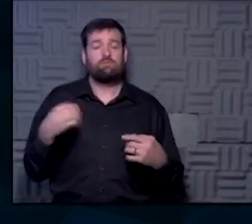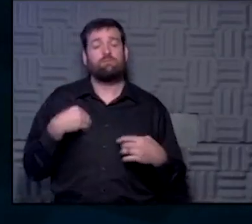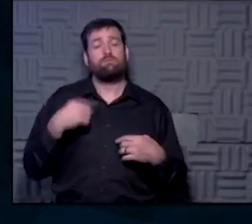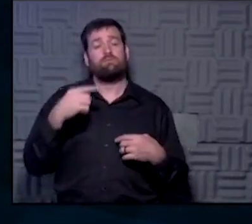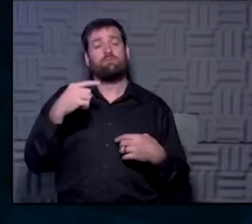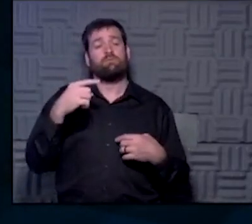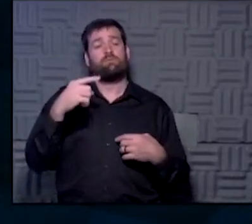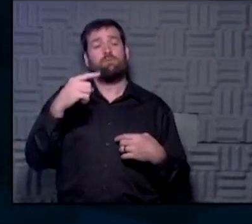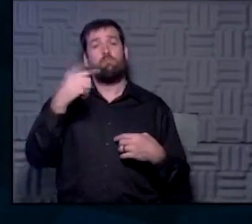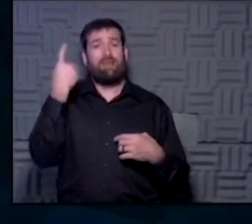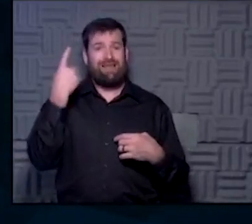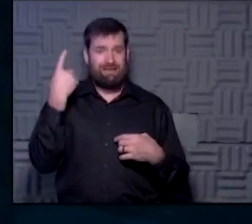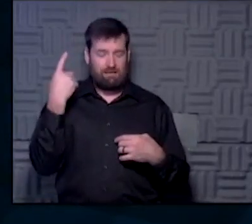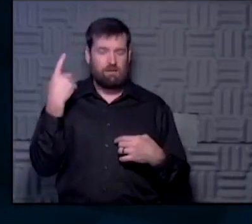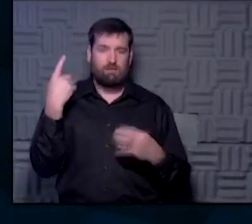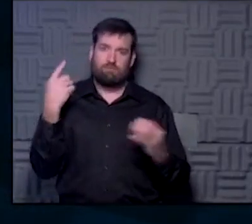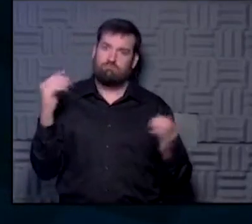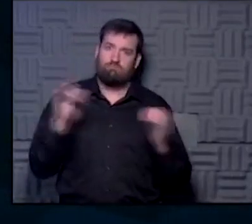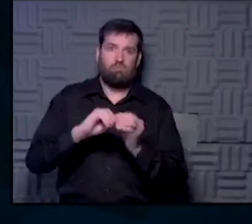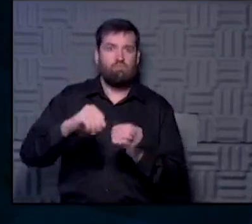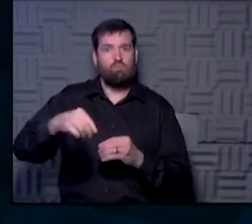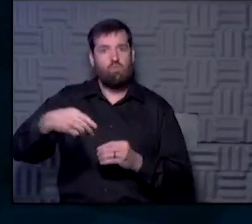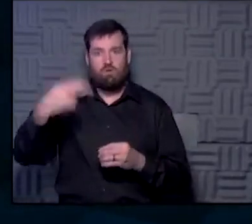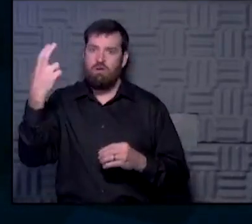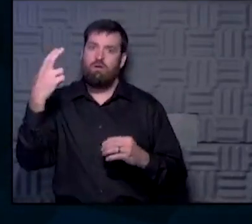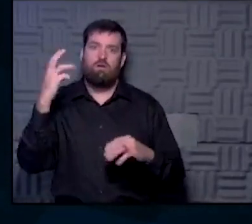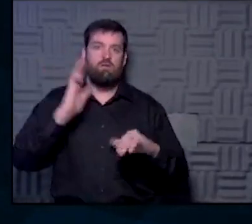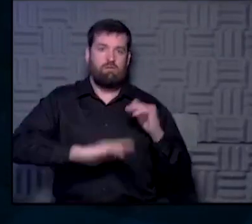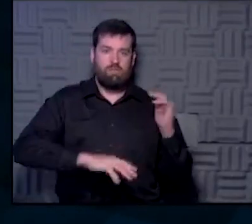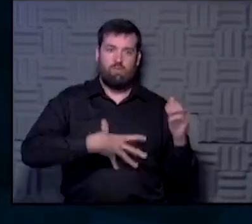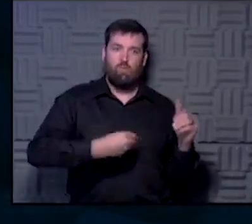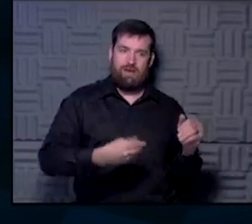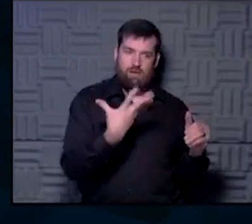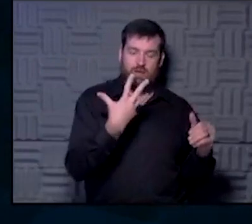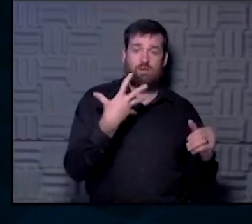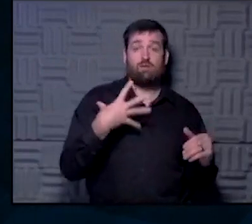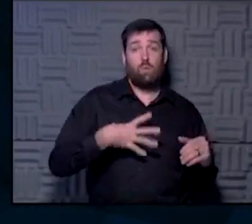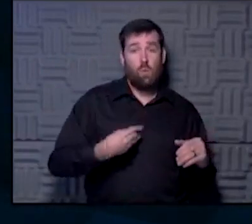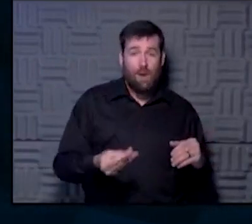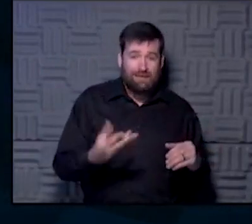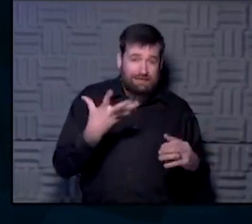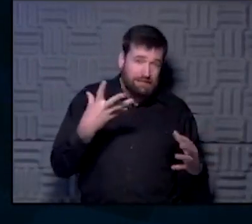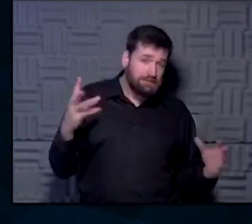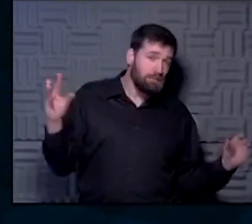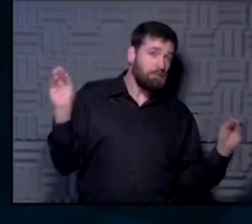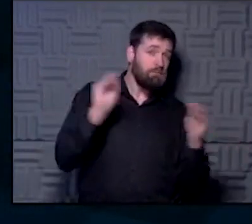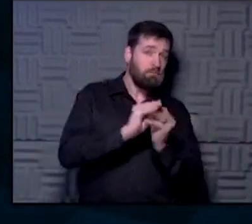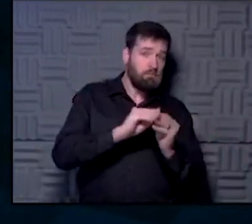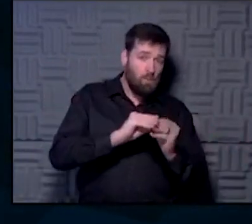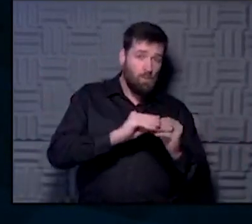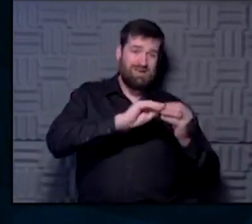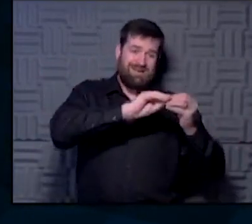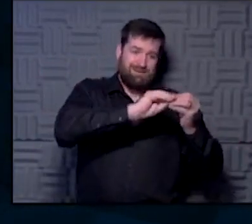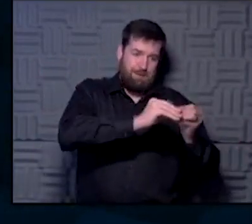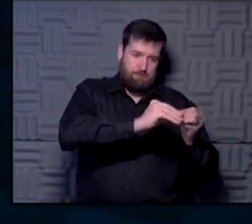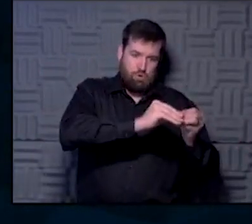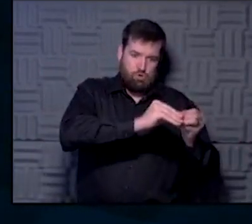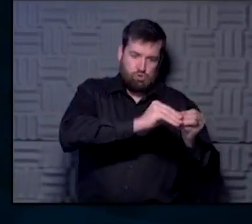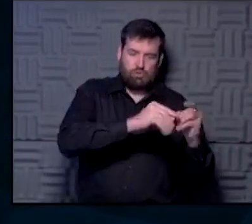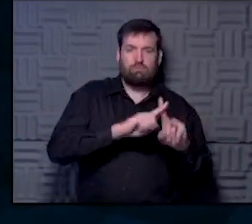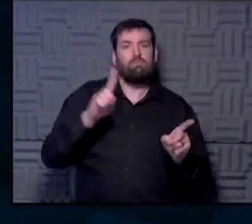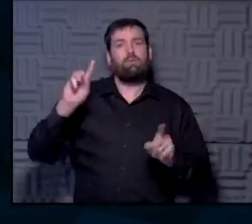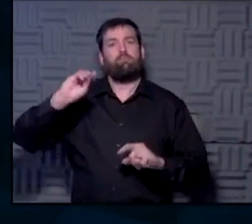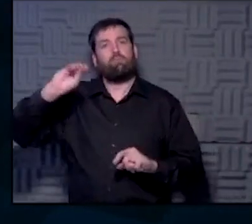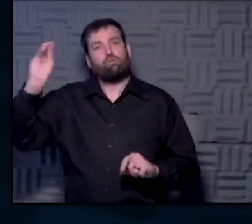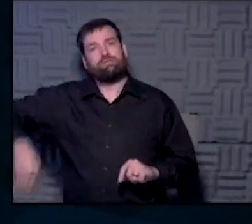black rate is significantly higher than the white rate, despite white deaths being a higher number than black deaths. Again, that's due to the